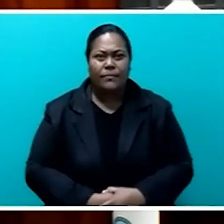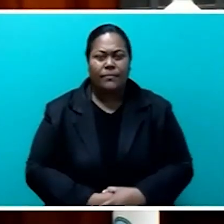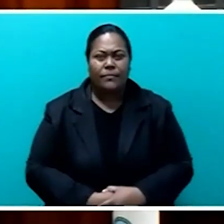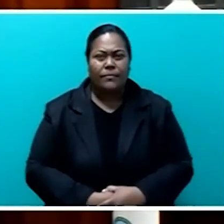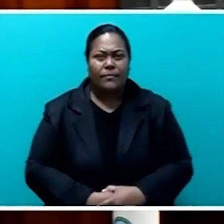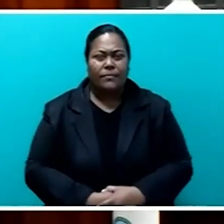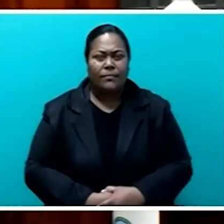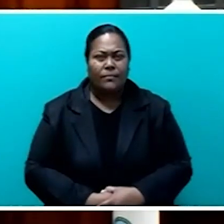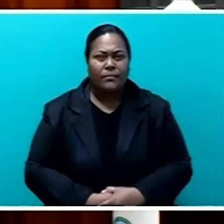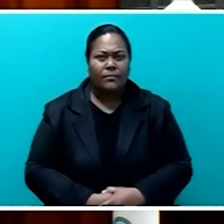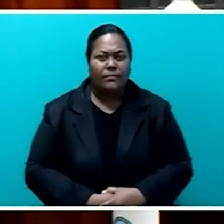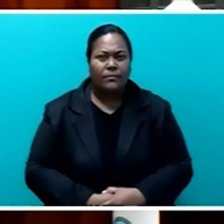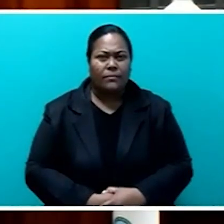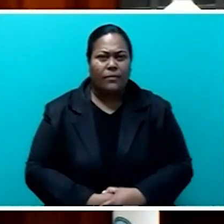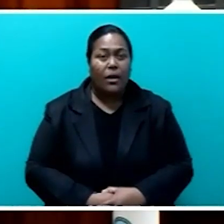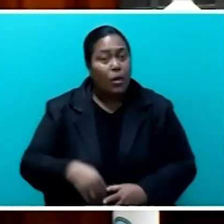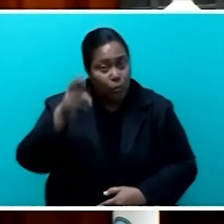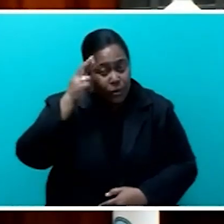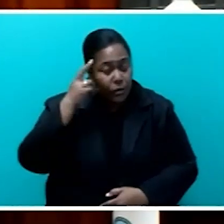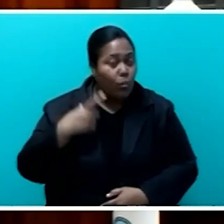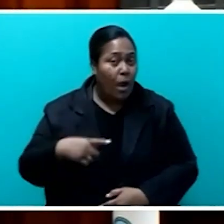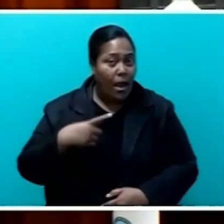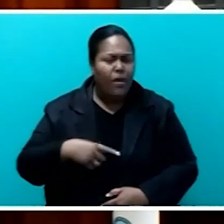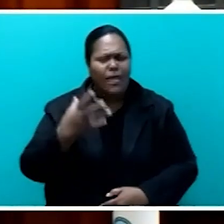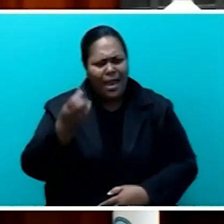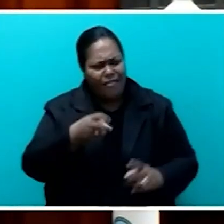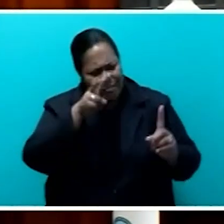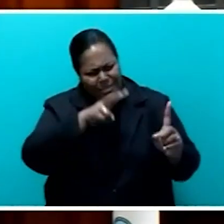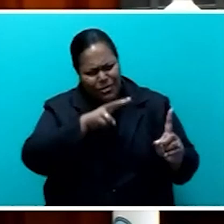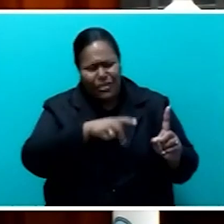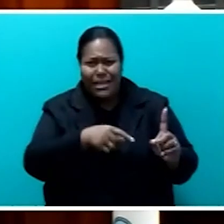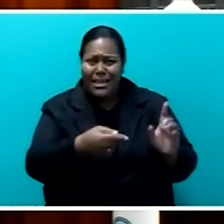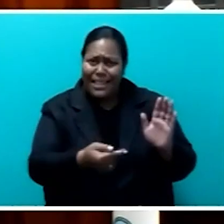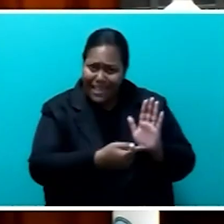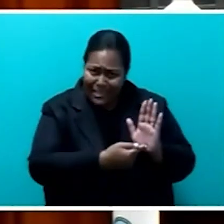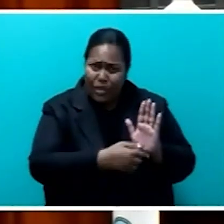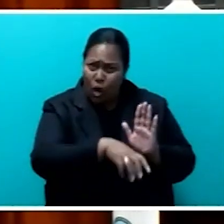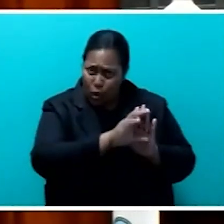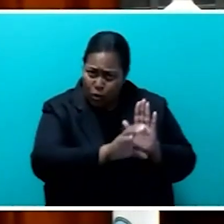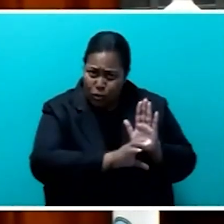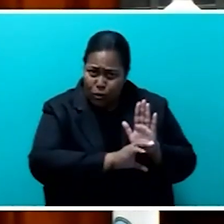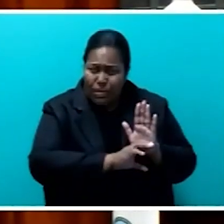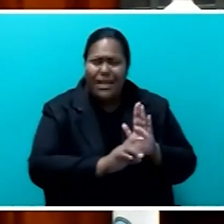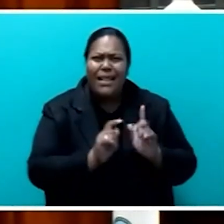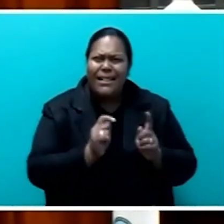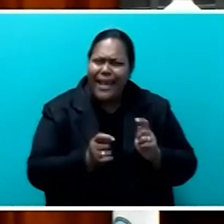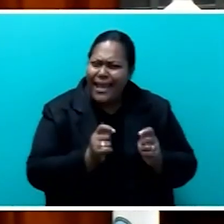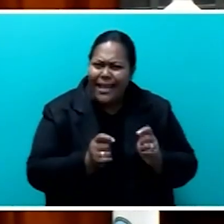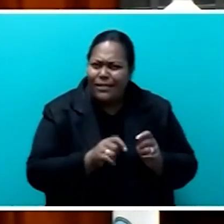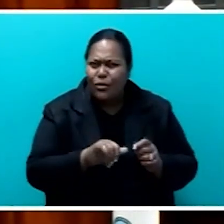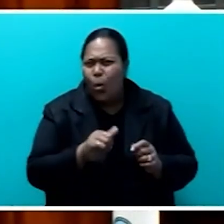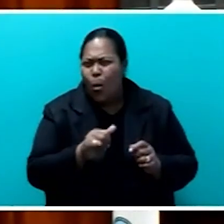reasons is because there is this perception that this Constitution is attached or aligned to